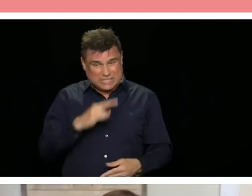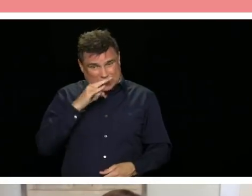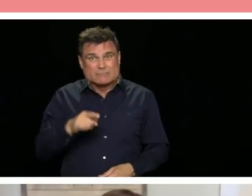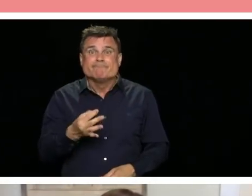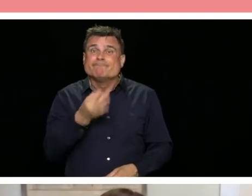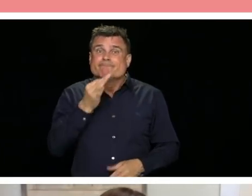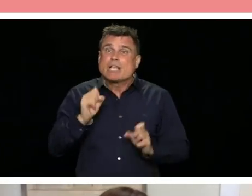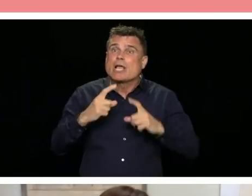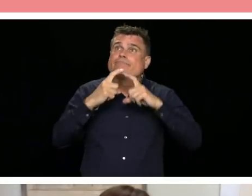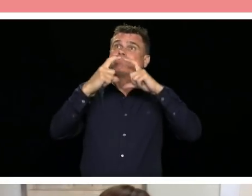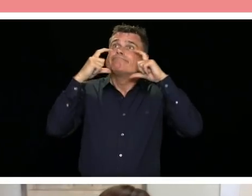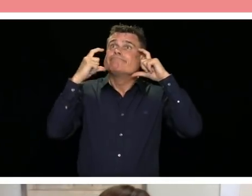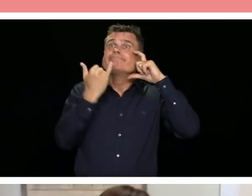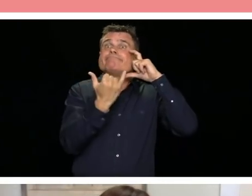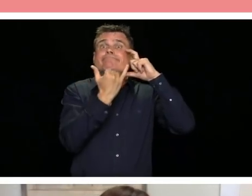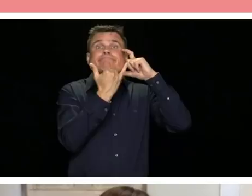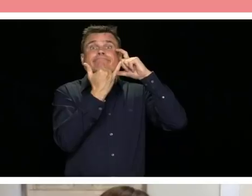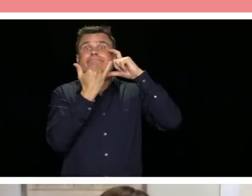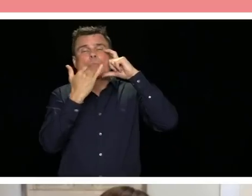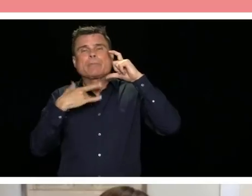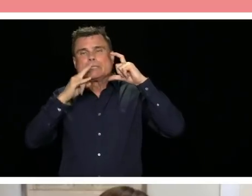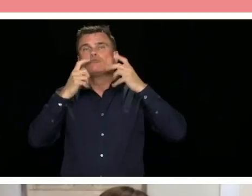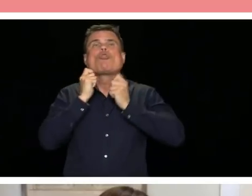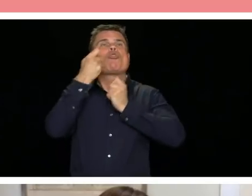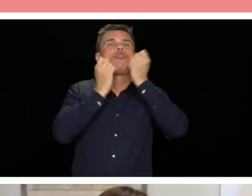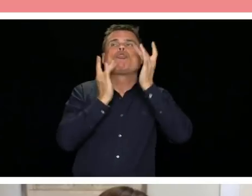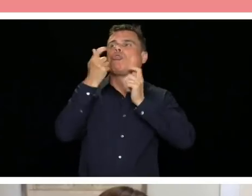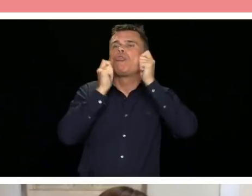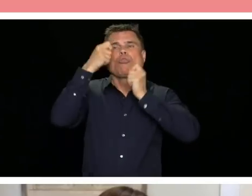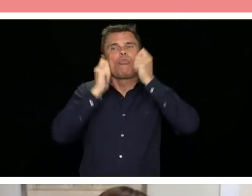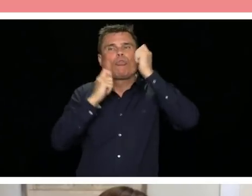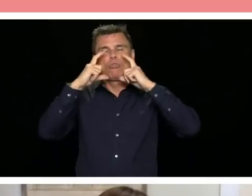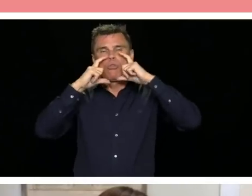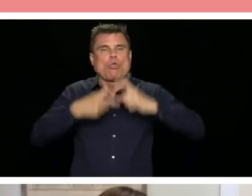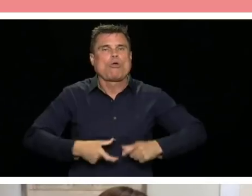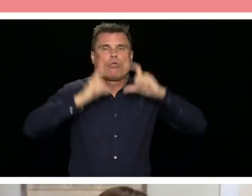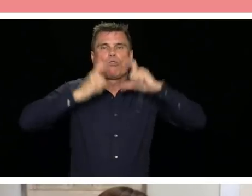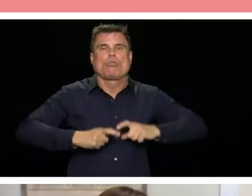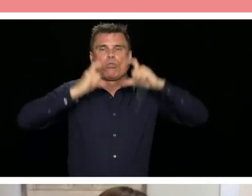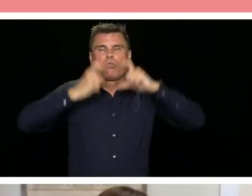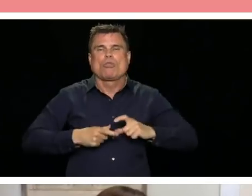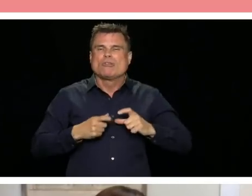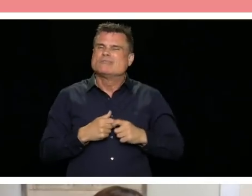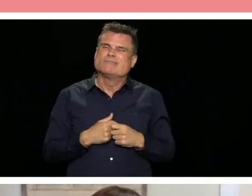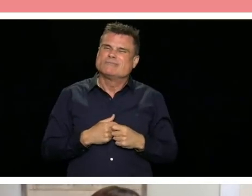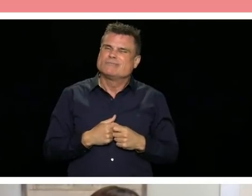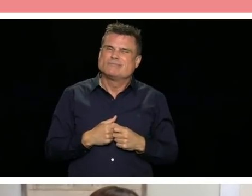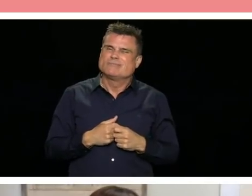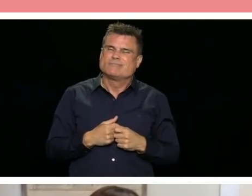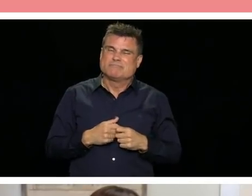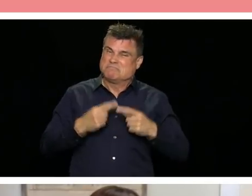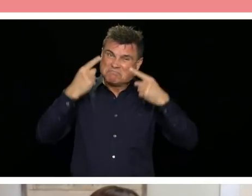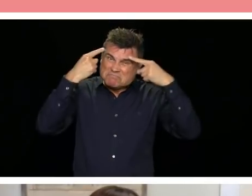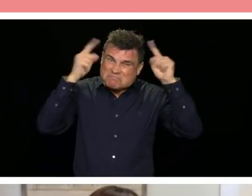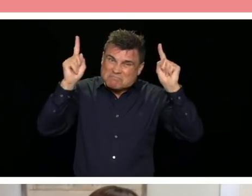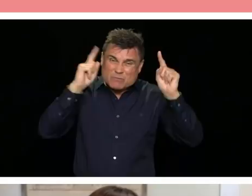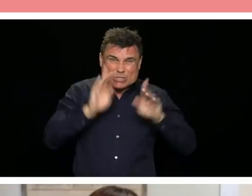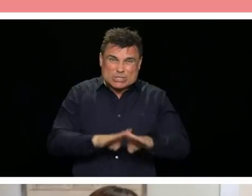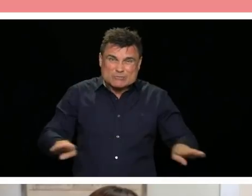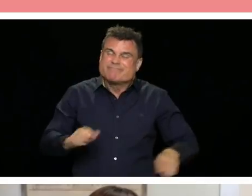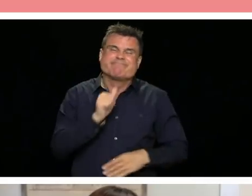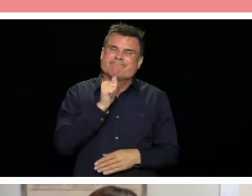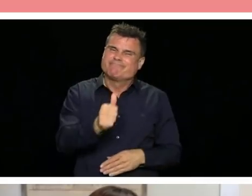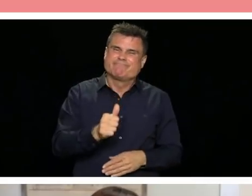reassured that personal protective equipment will be used when it is appropriate, and there is a